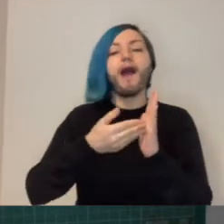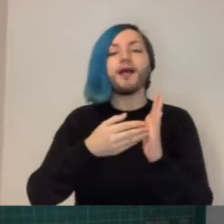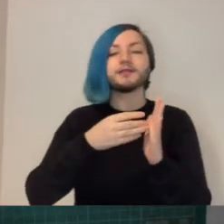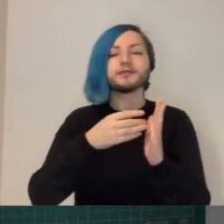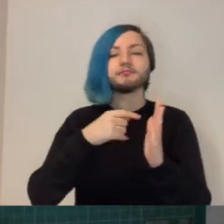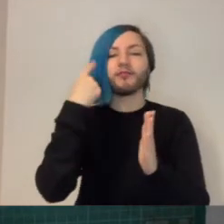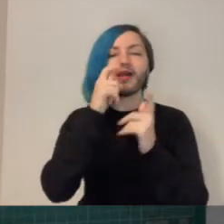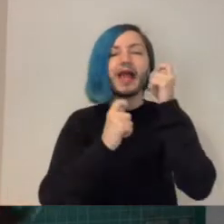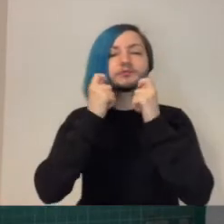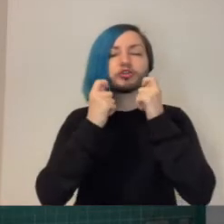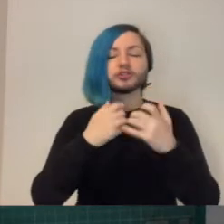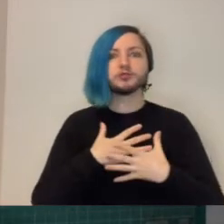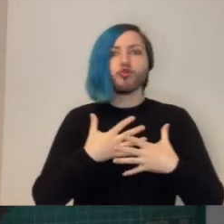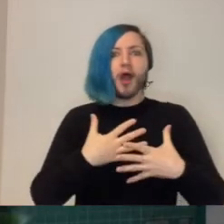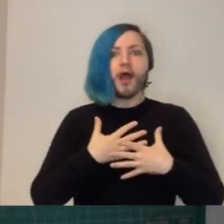surprise look on our mask.